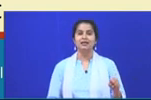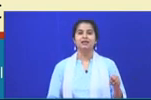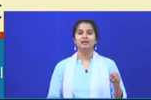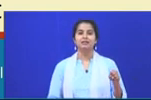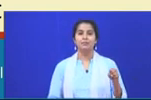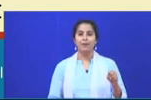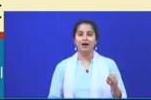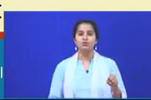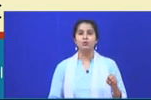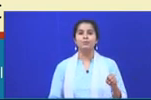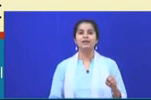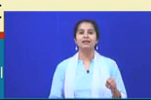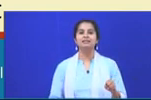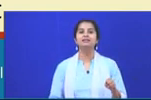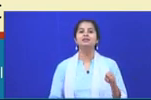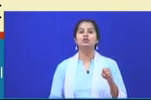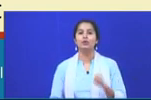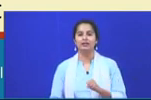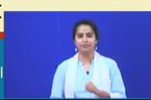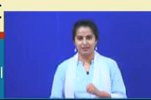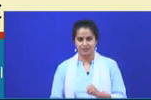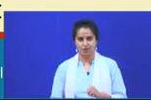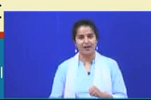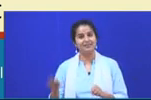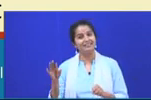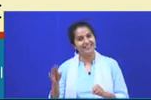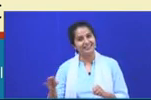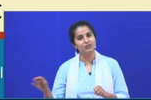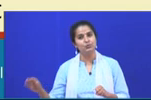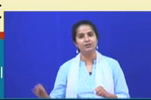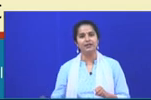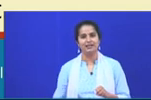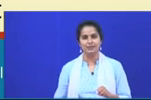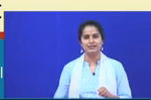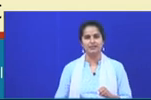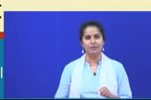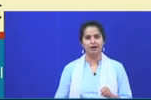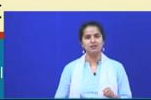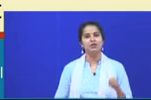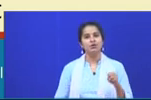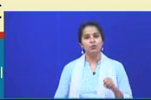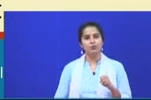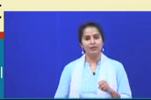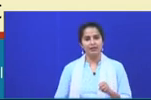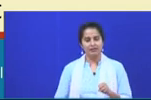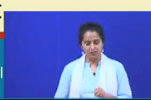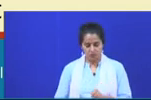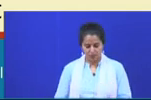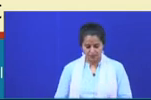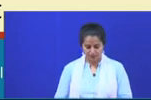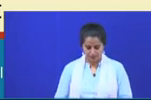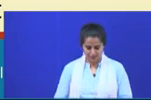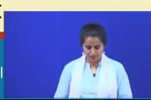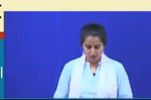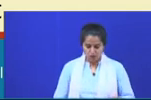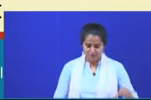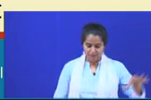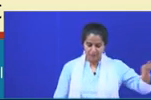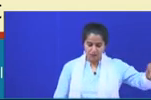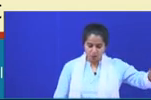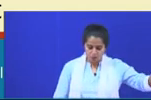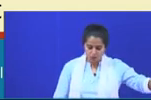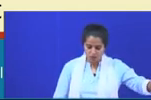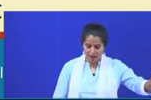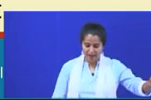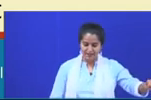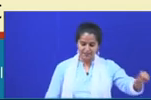expressing the part will be in the locative case, or rather, then the word expressing the part will be in the locative case. So if